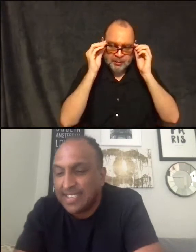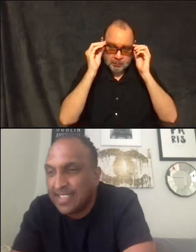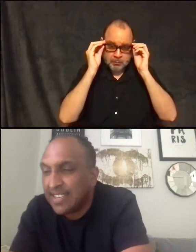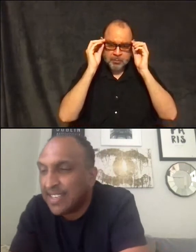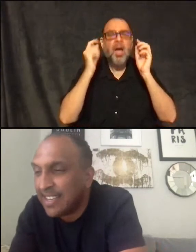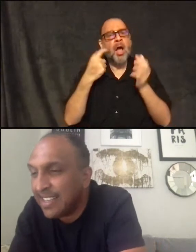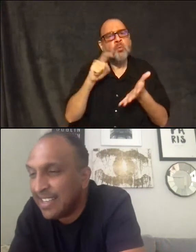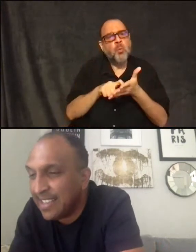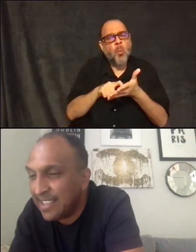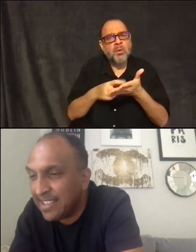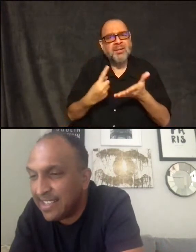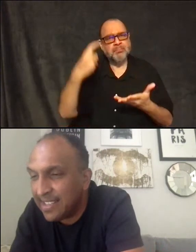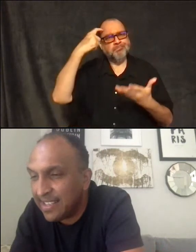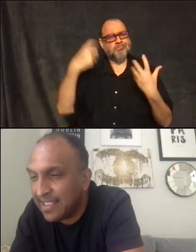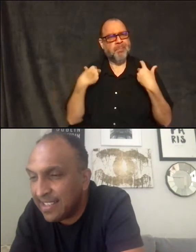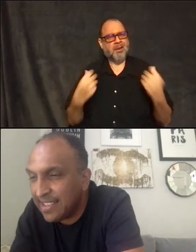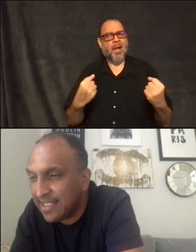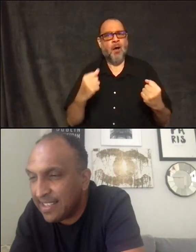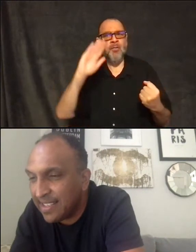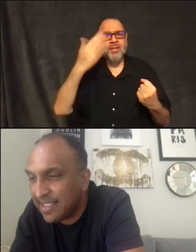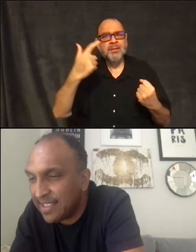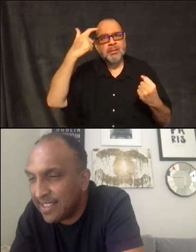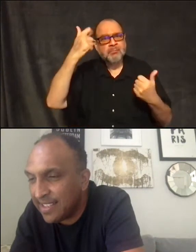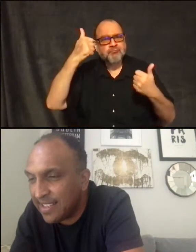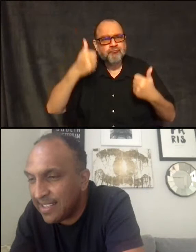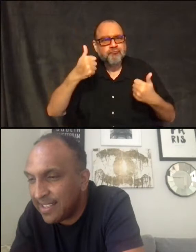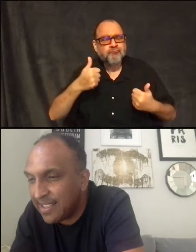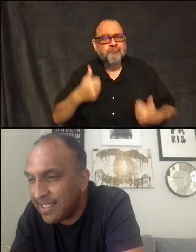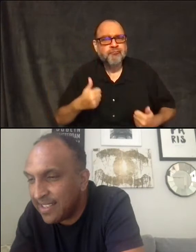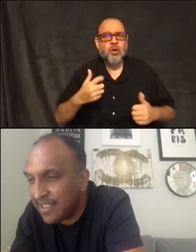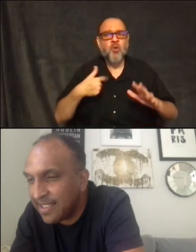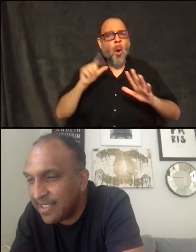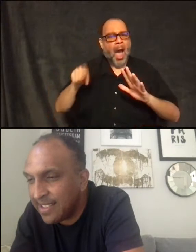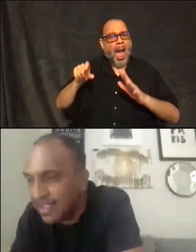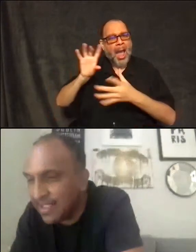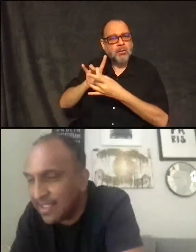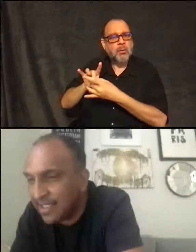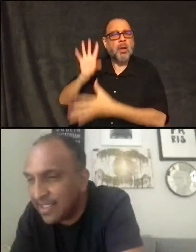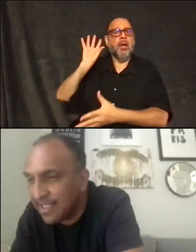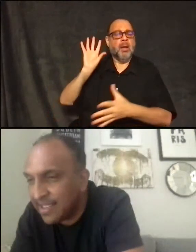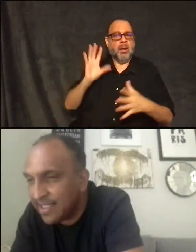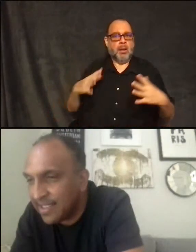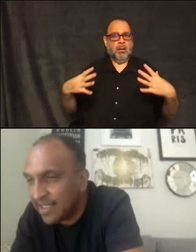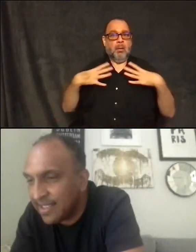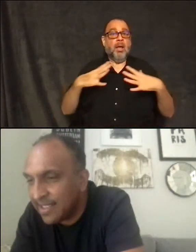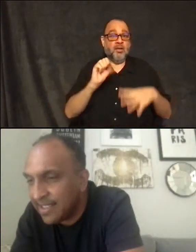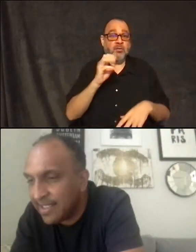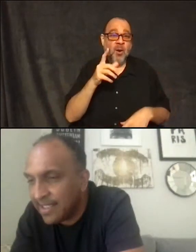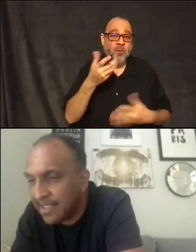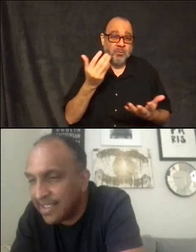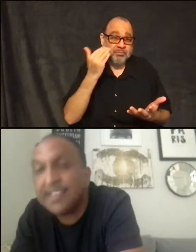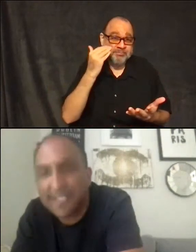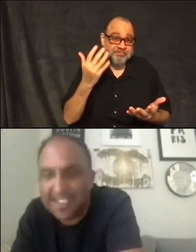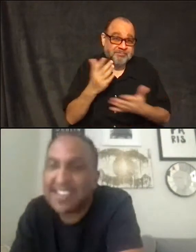was not there, and so I had to check out and take a break. And but for those who know, we also ride motorcycles, so that's kind of like my